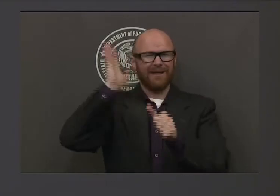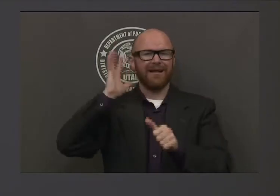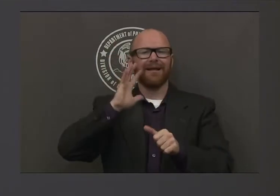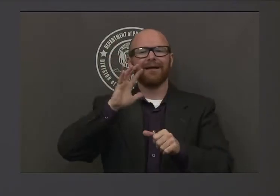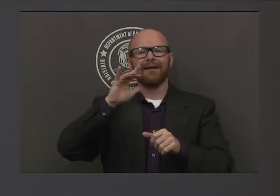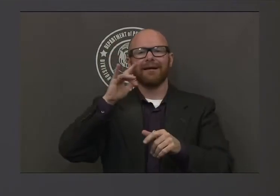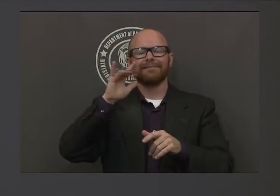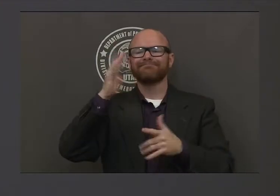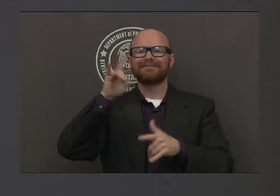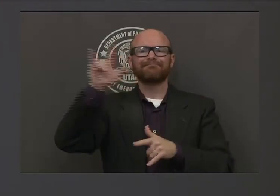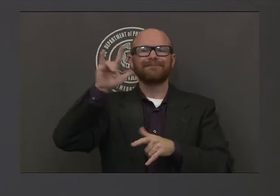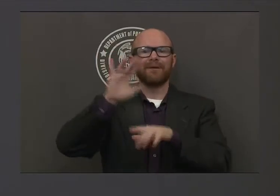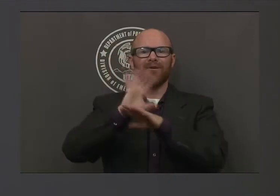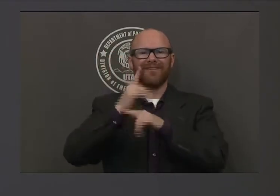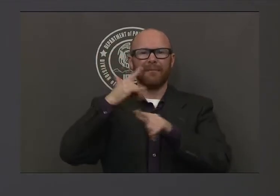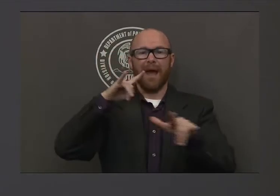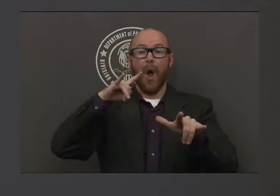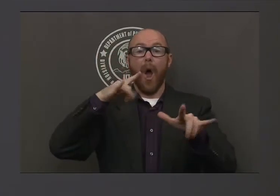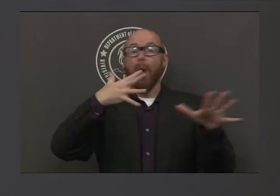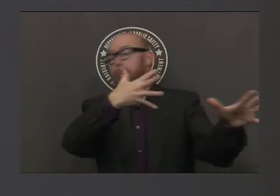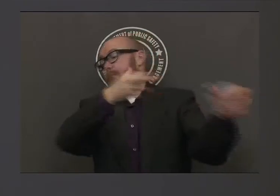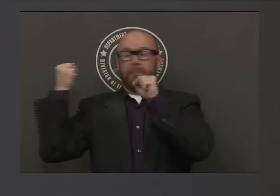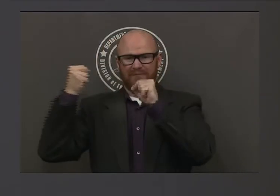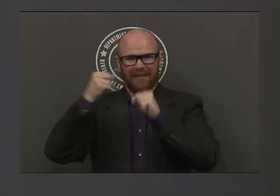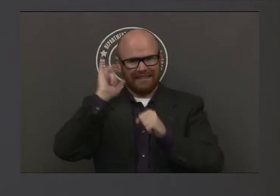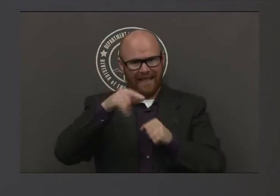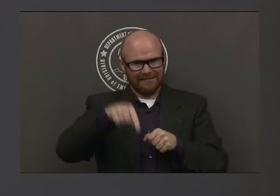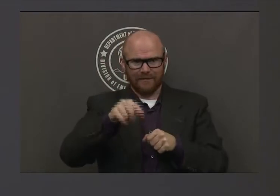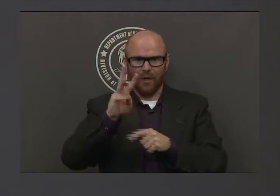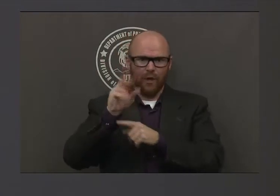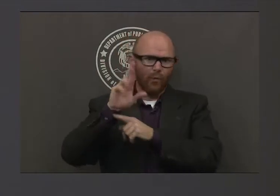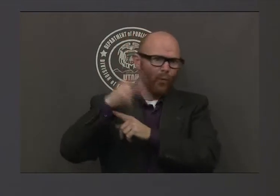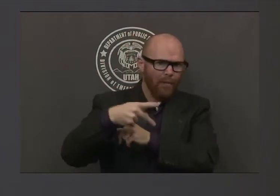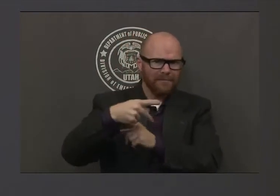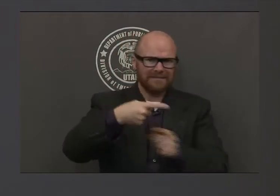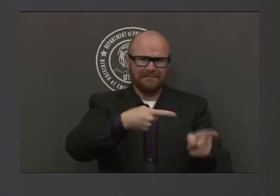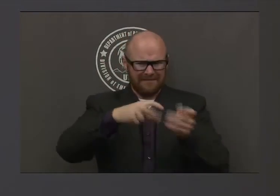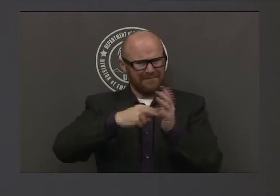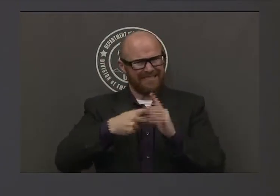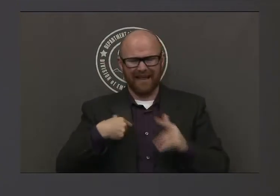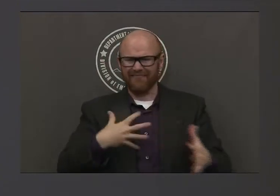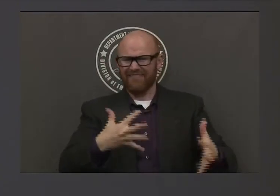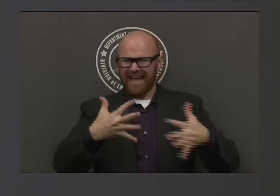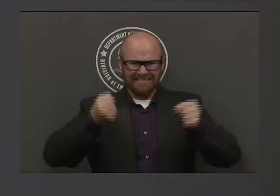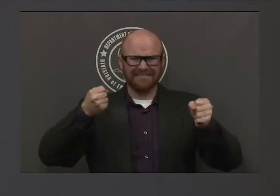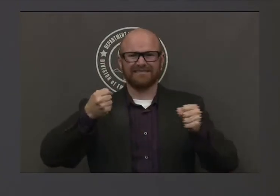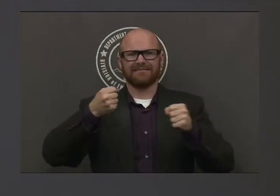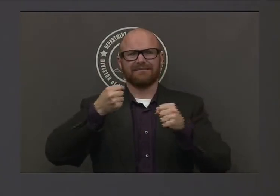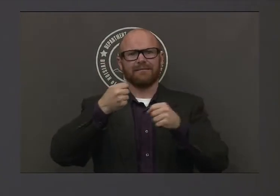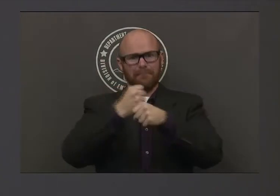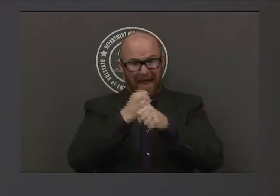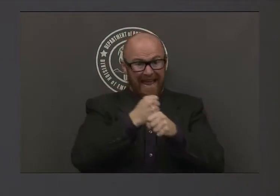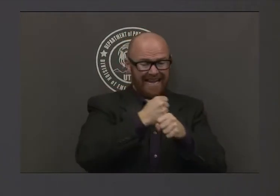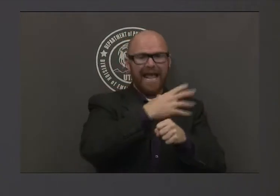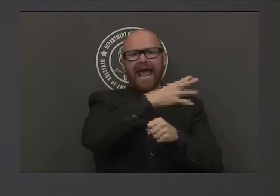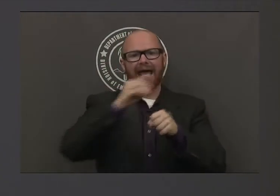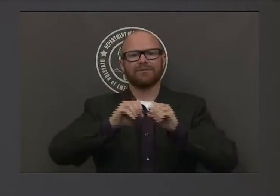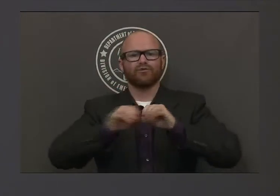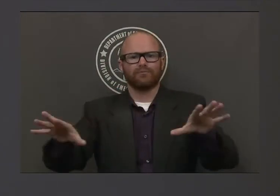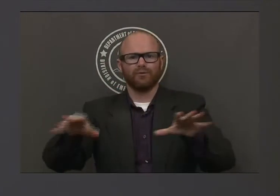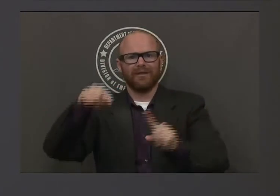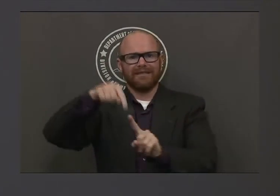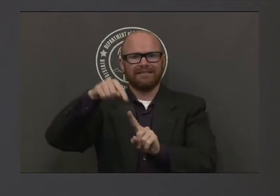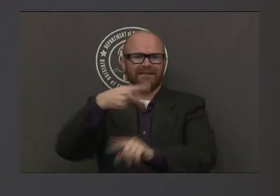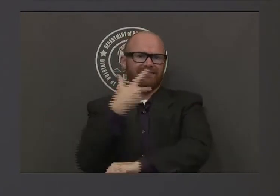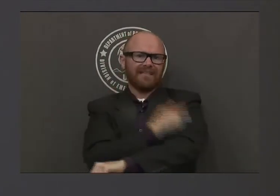done. And so again, props to the private sector for stepping up and